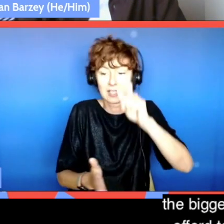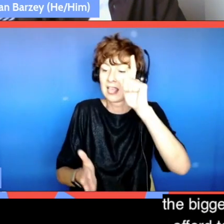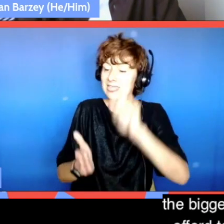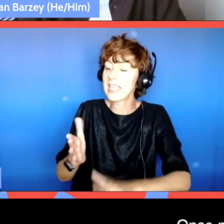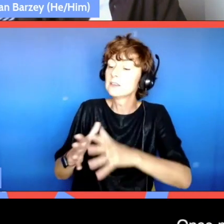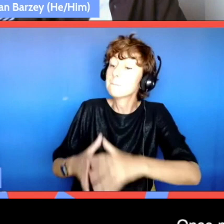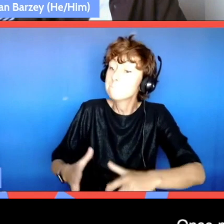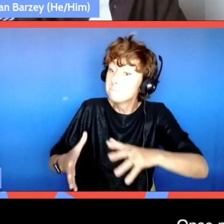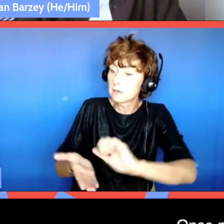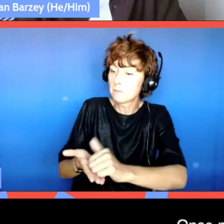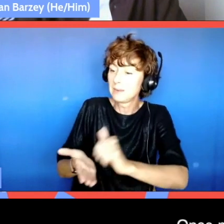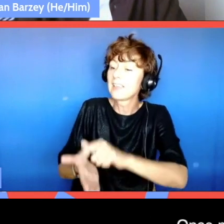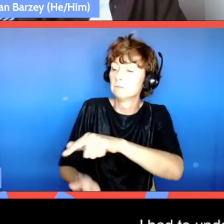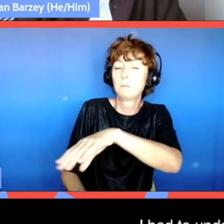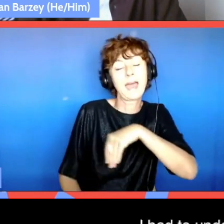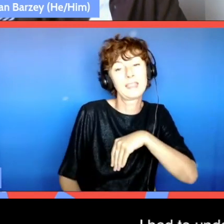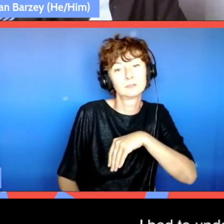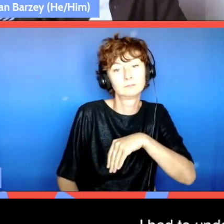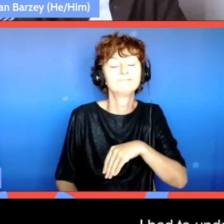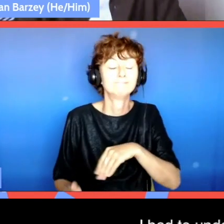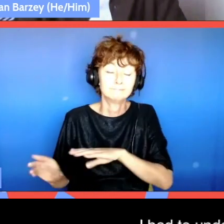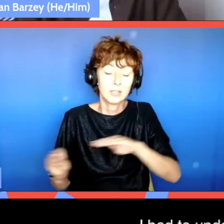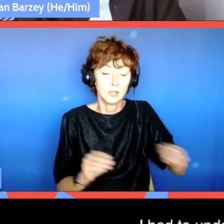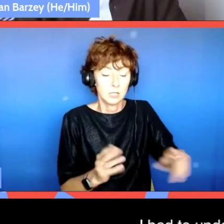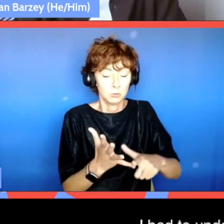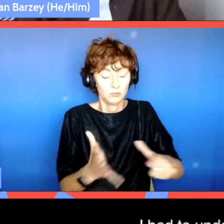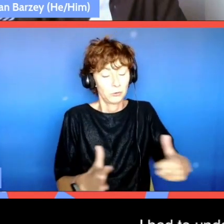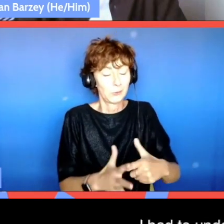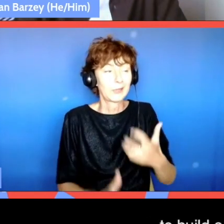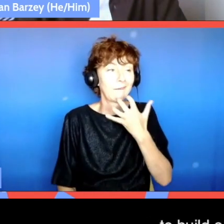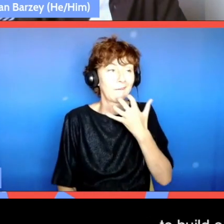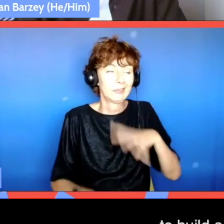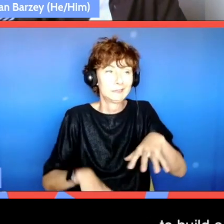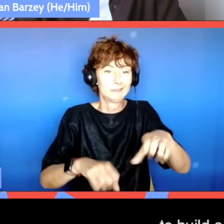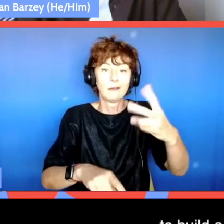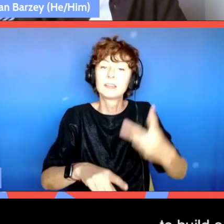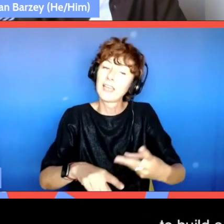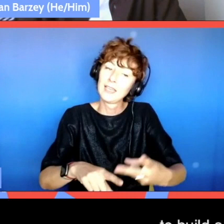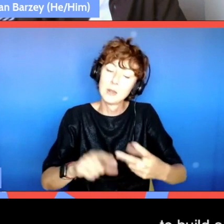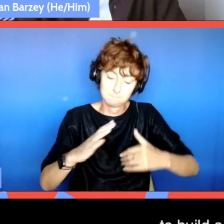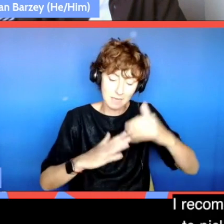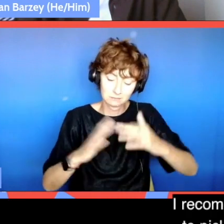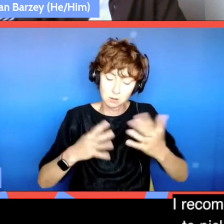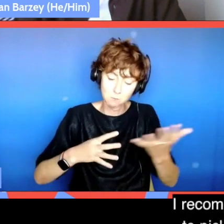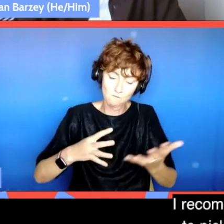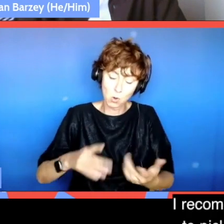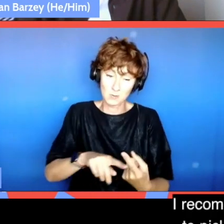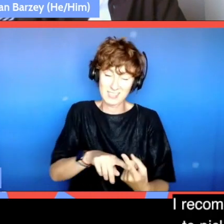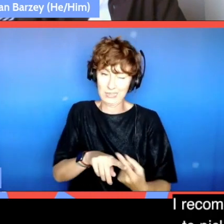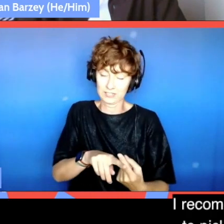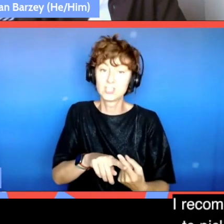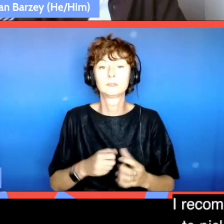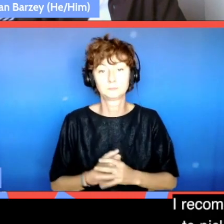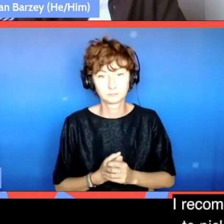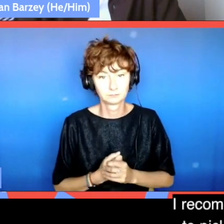freelancers. Once moving to the UK, I had to undergo the same process to build a portfolio in English. I recommend new writers